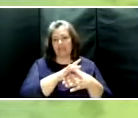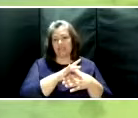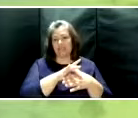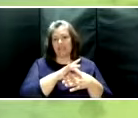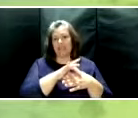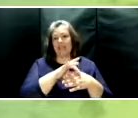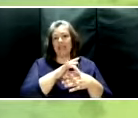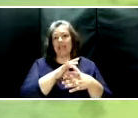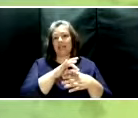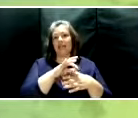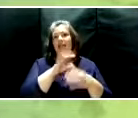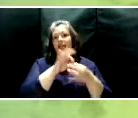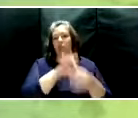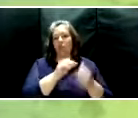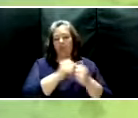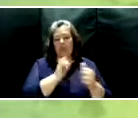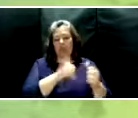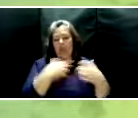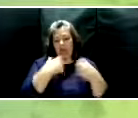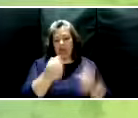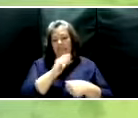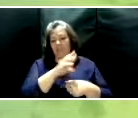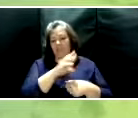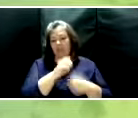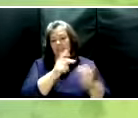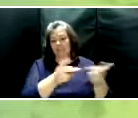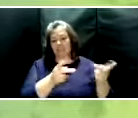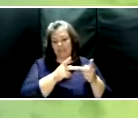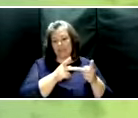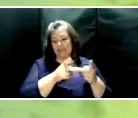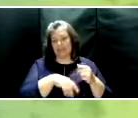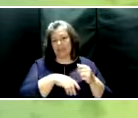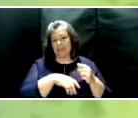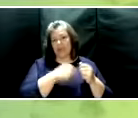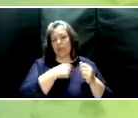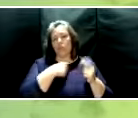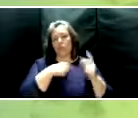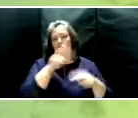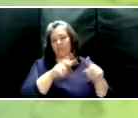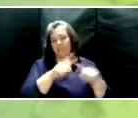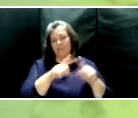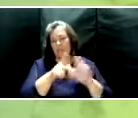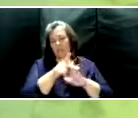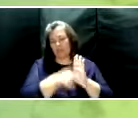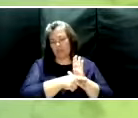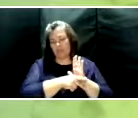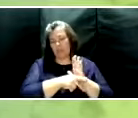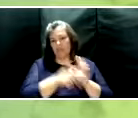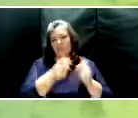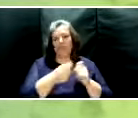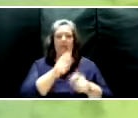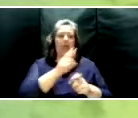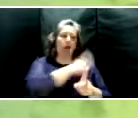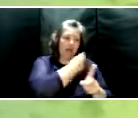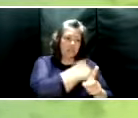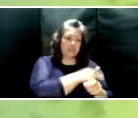in the healthcare space, the healthcare and medical space. We look at various policies from hospitals